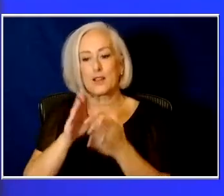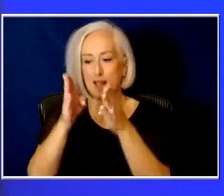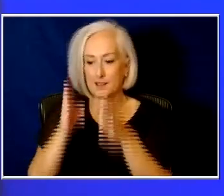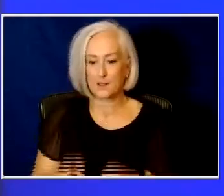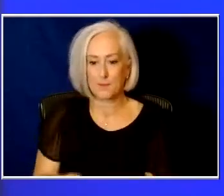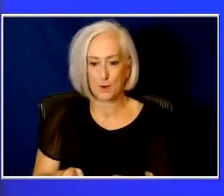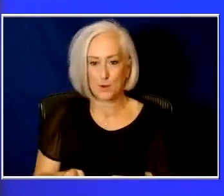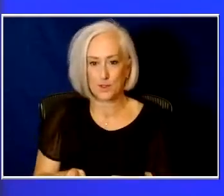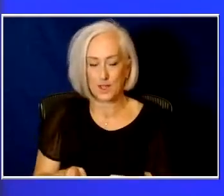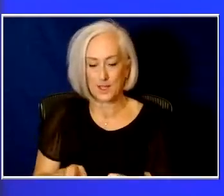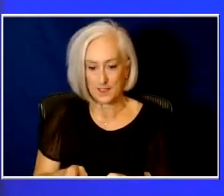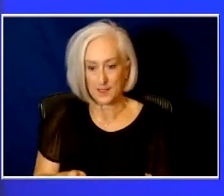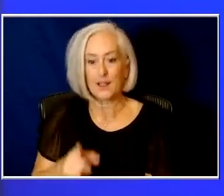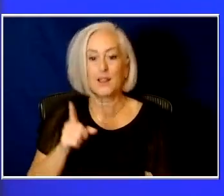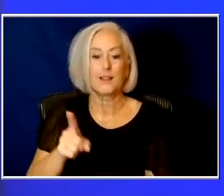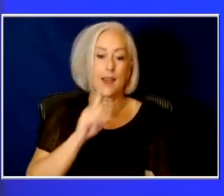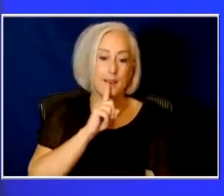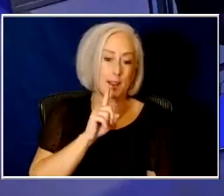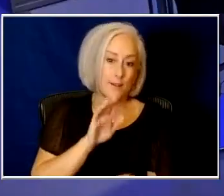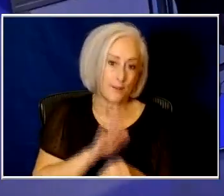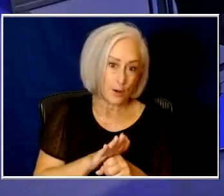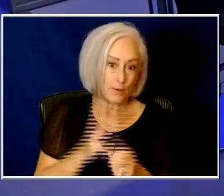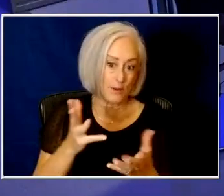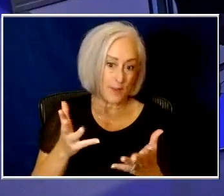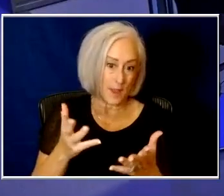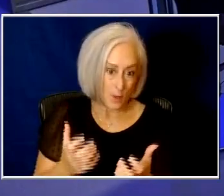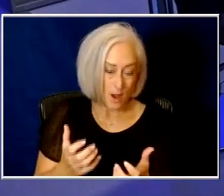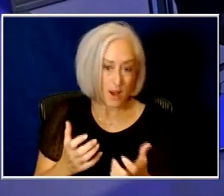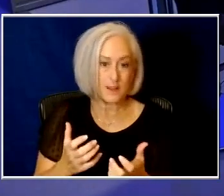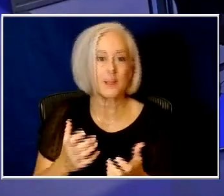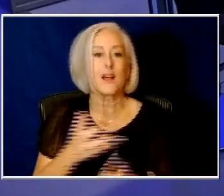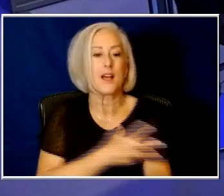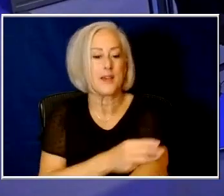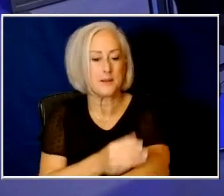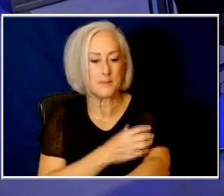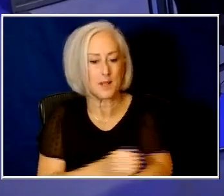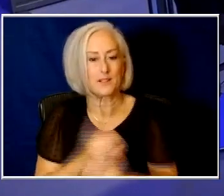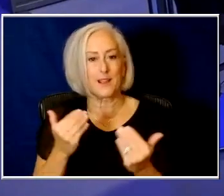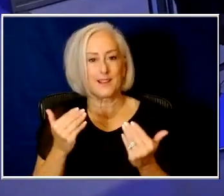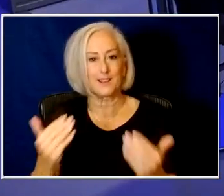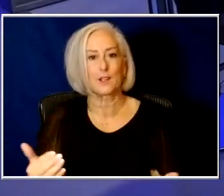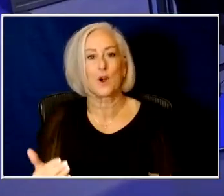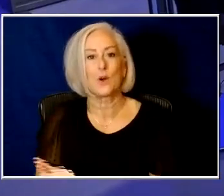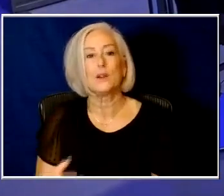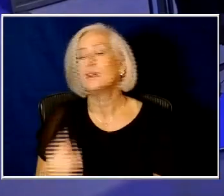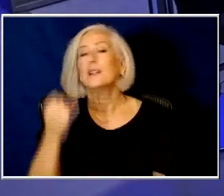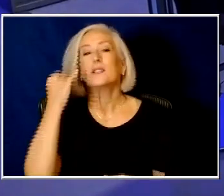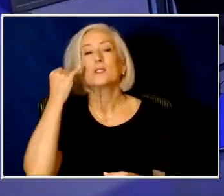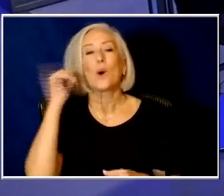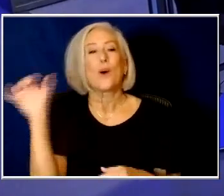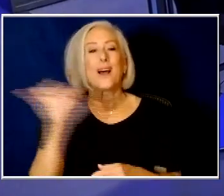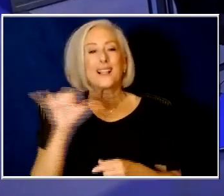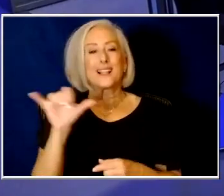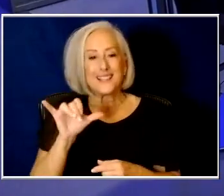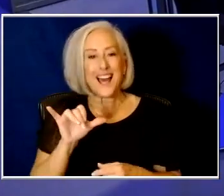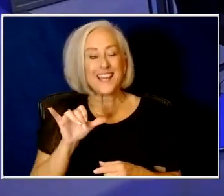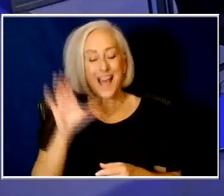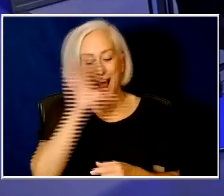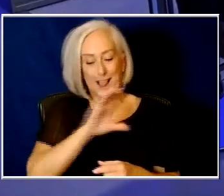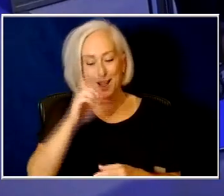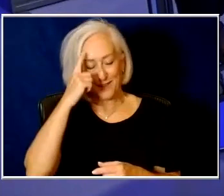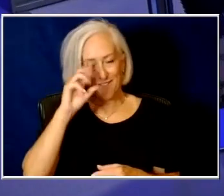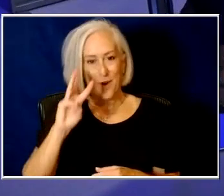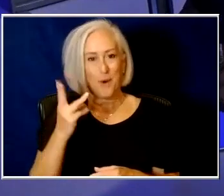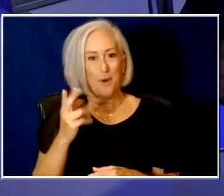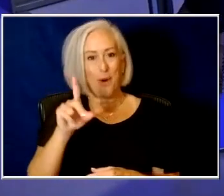up, and then kind of hit the ground running. So when I go to the Amazon website, I look for Whole Foods, and now I have to look for whole blood. It's a little bit to the right. There you go, a